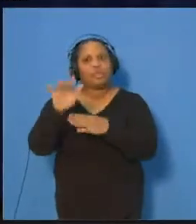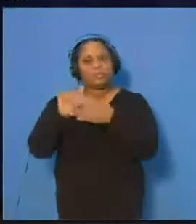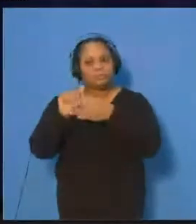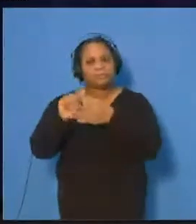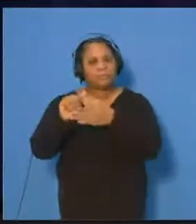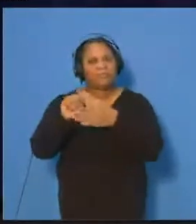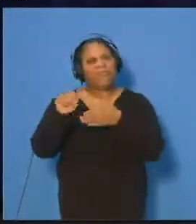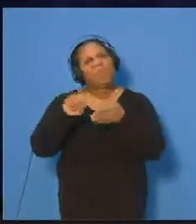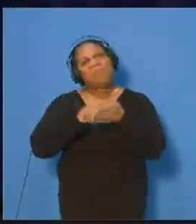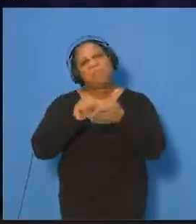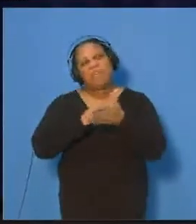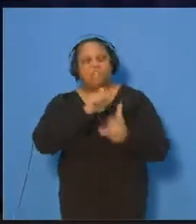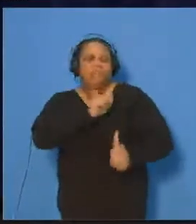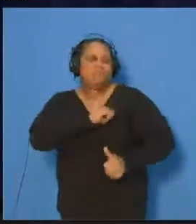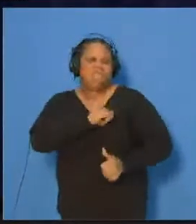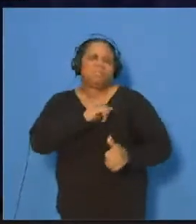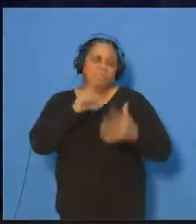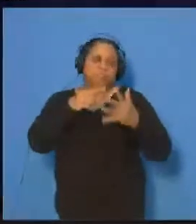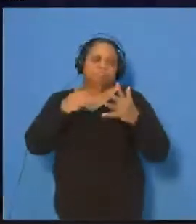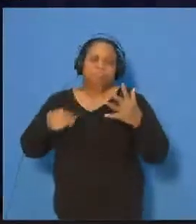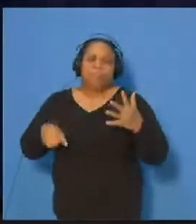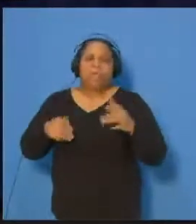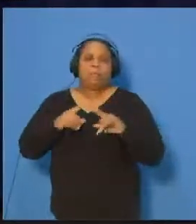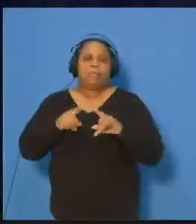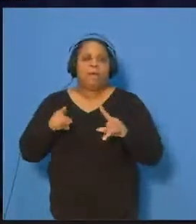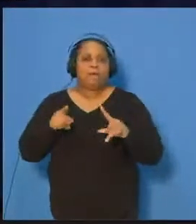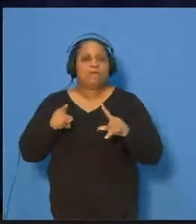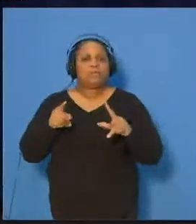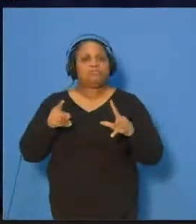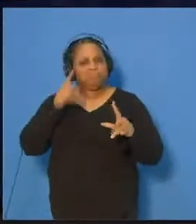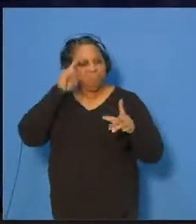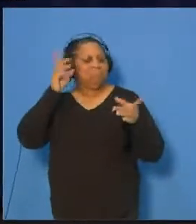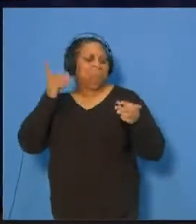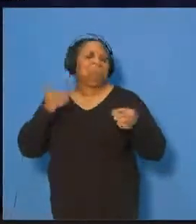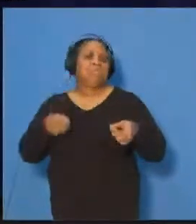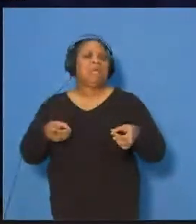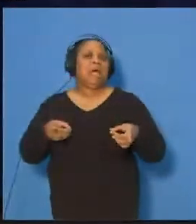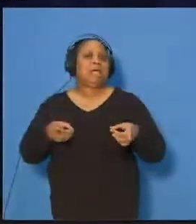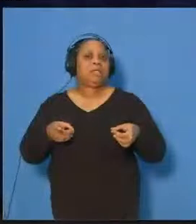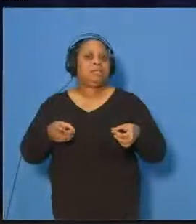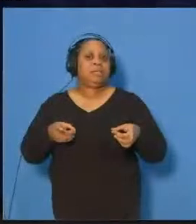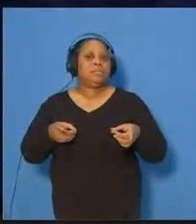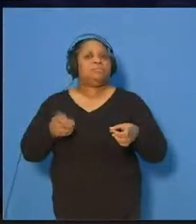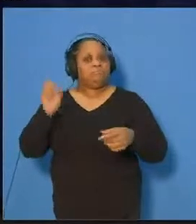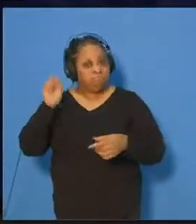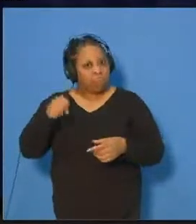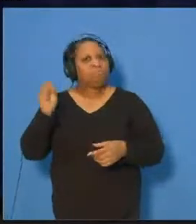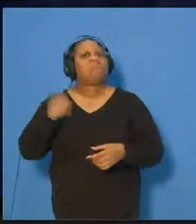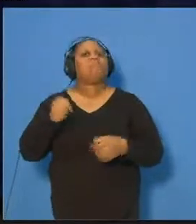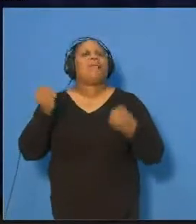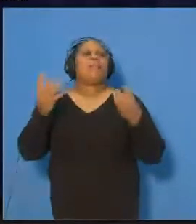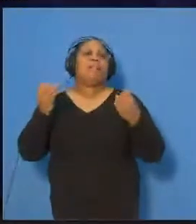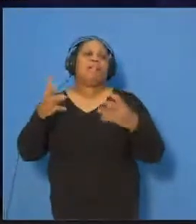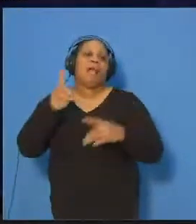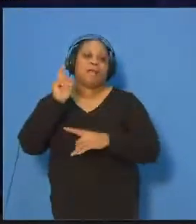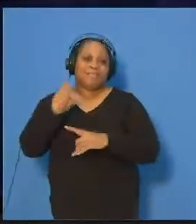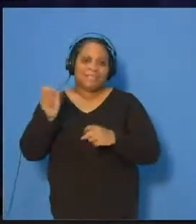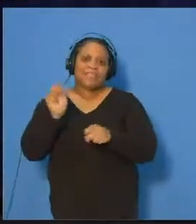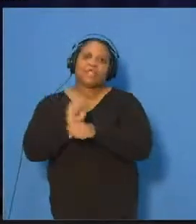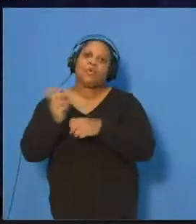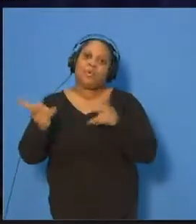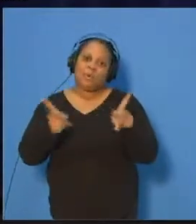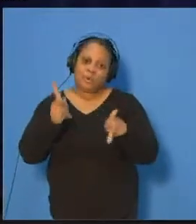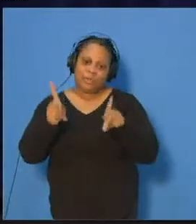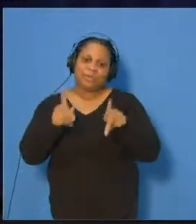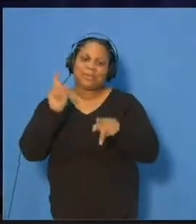might have been page for regiments and et cetera and all the rest. But so we just decided that the fact is that we do have a lot of essential workers that need to be